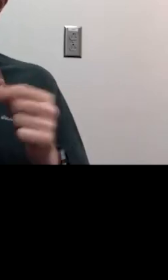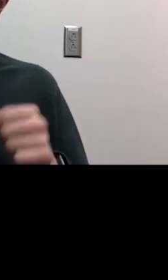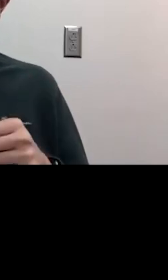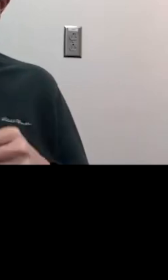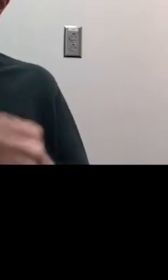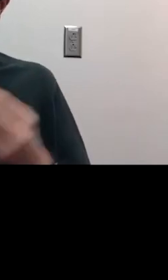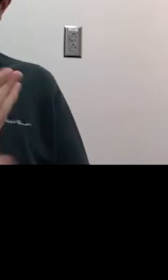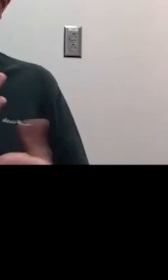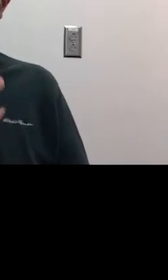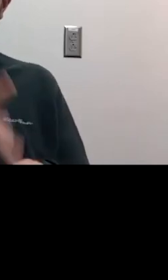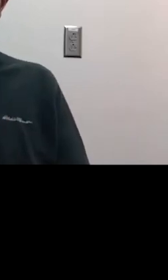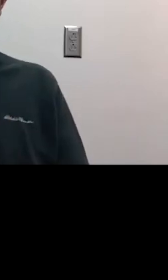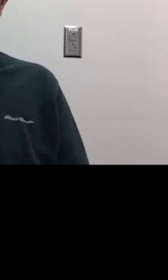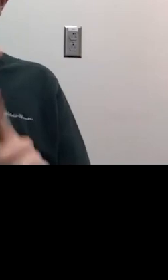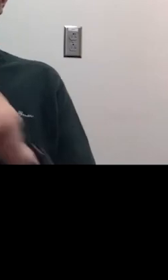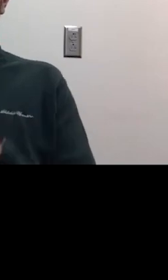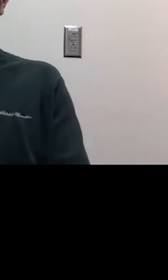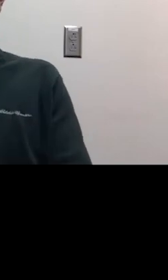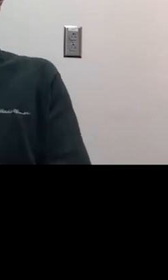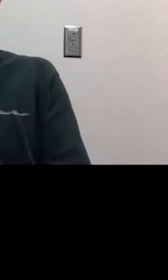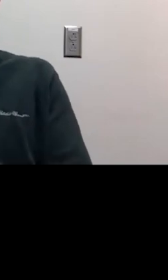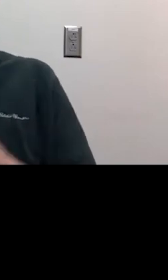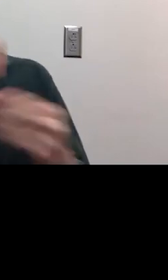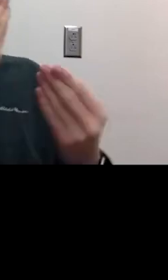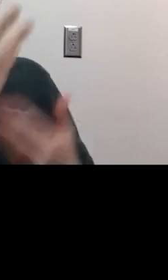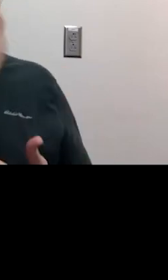risk informed versus targeted interventions too, I think.